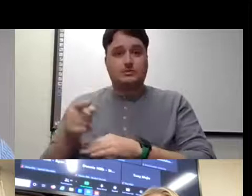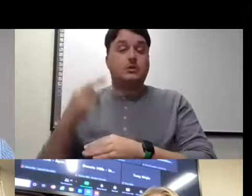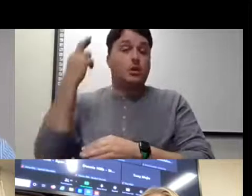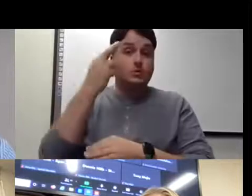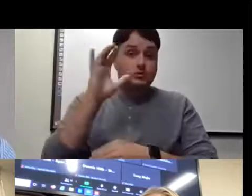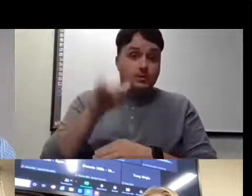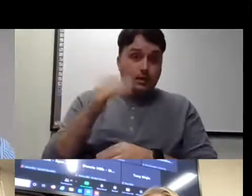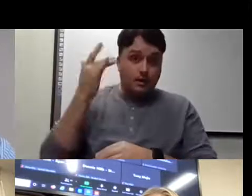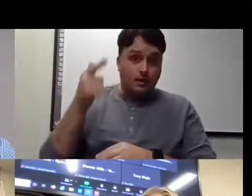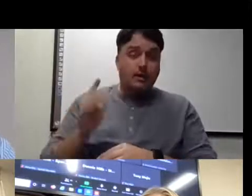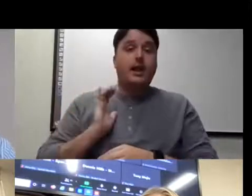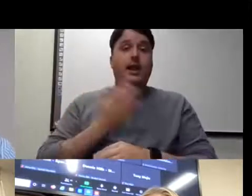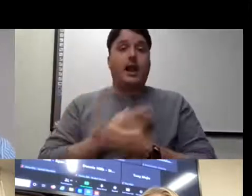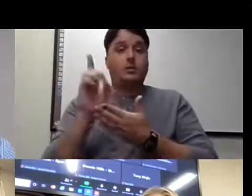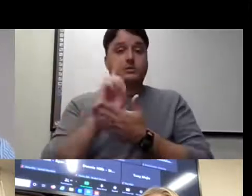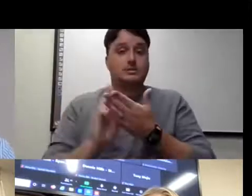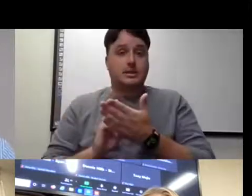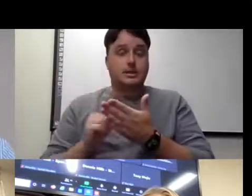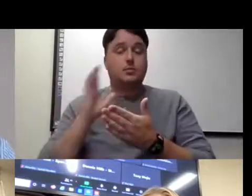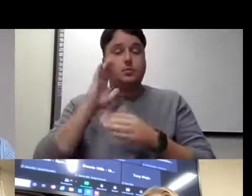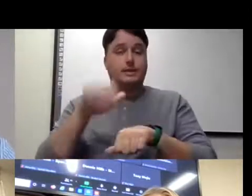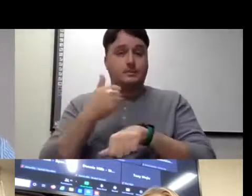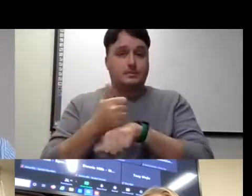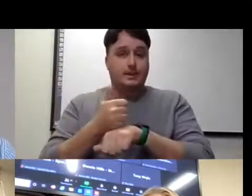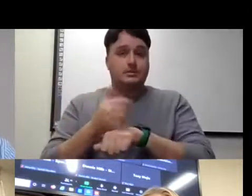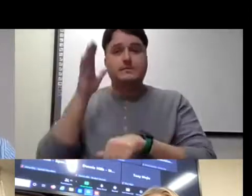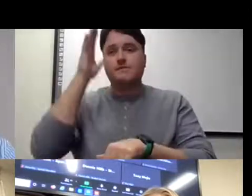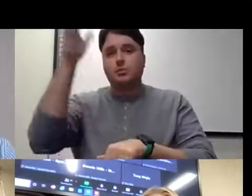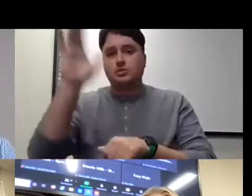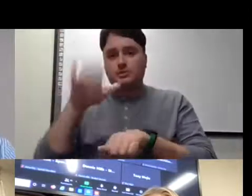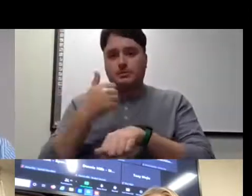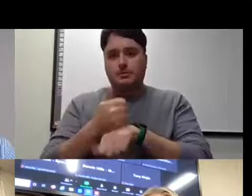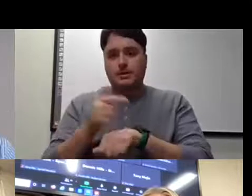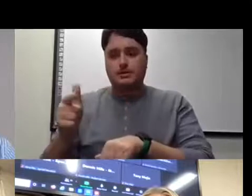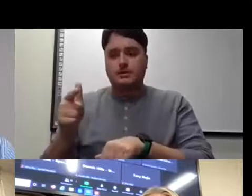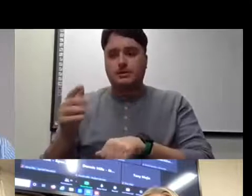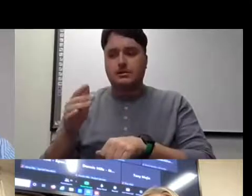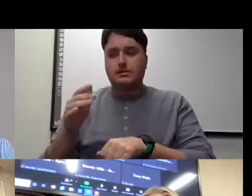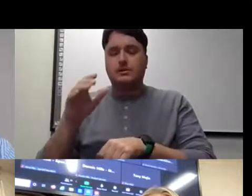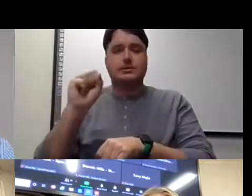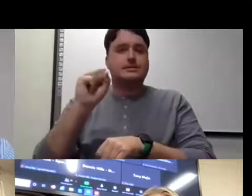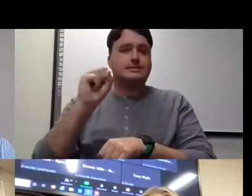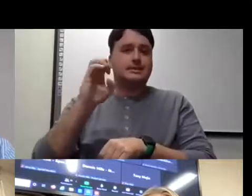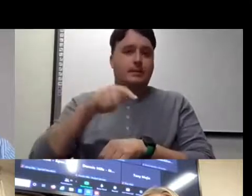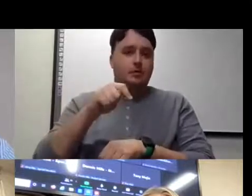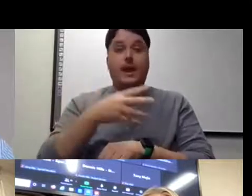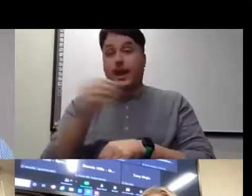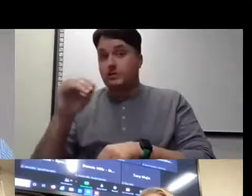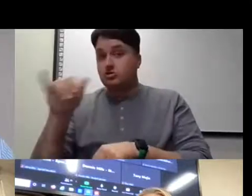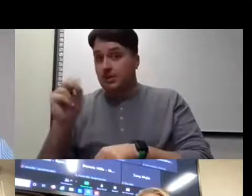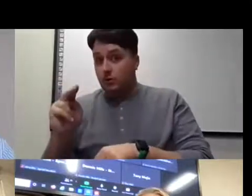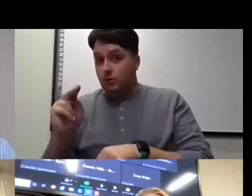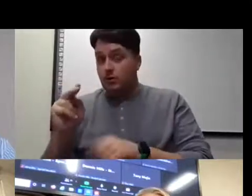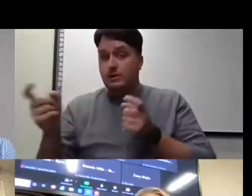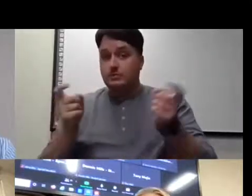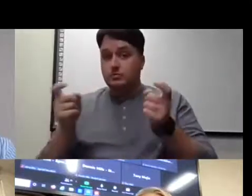is our design will implement in the future a September as well as January